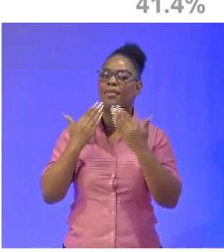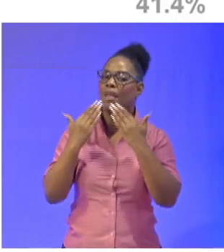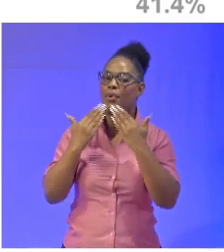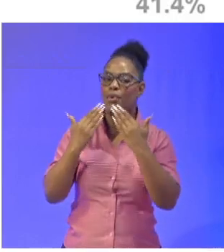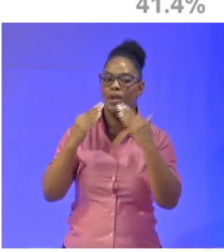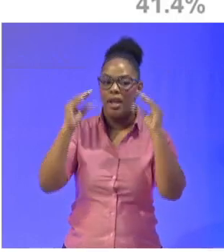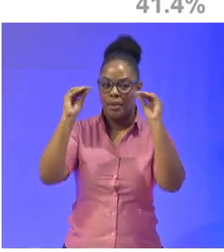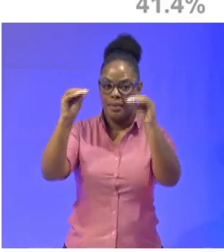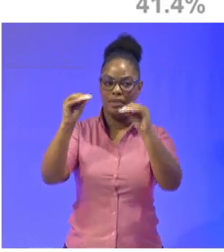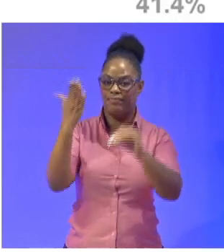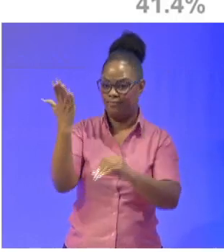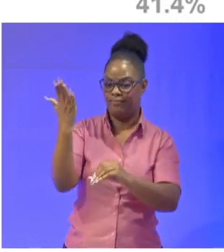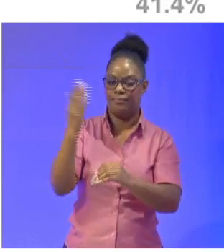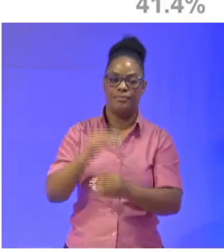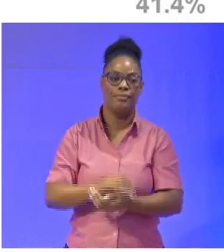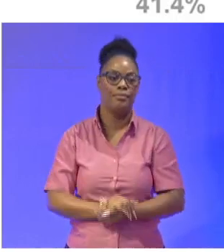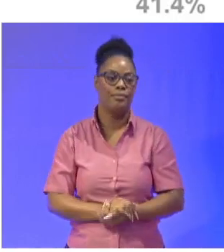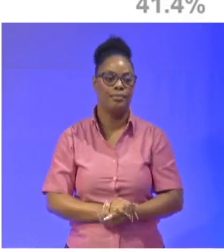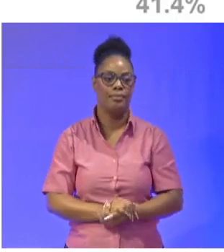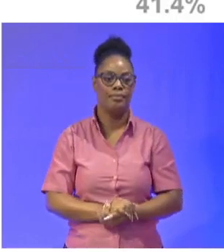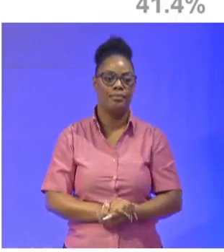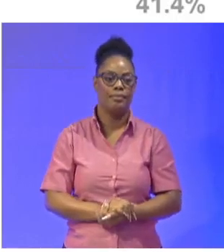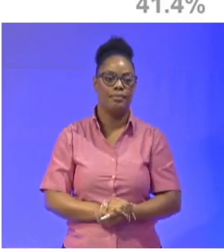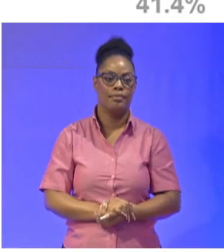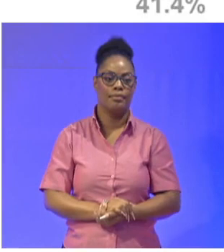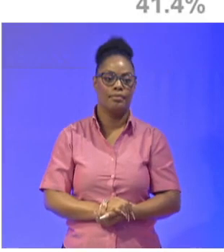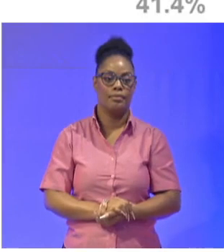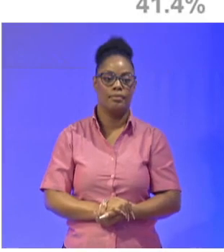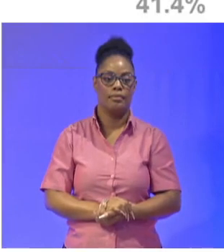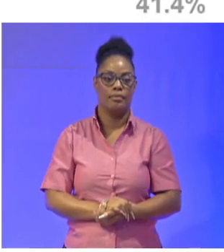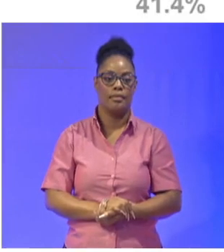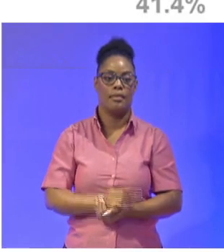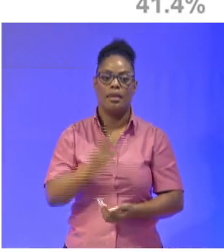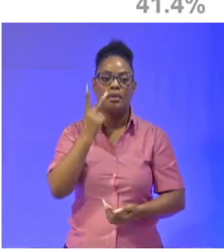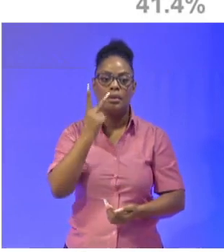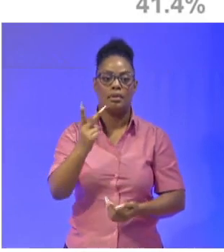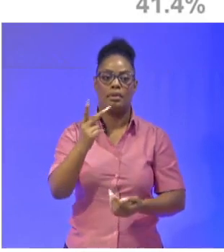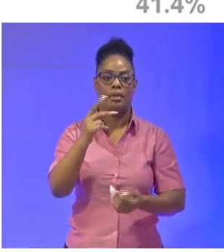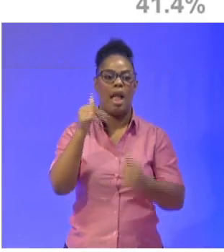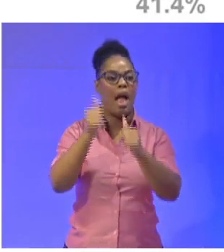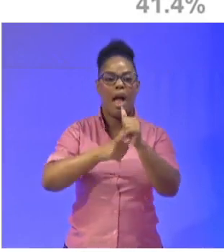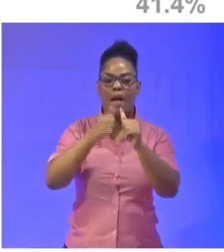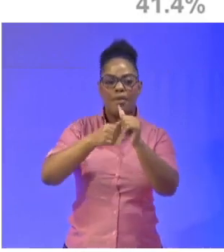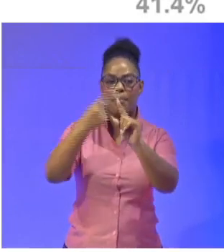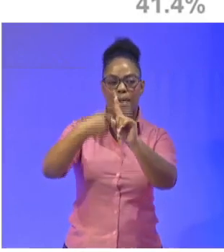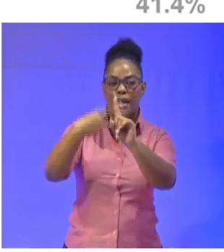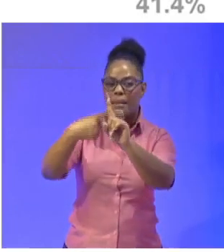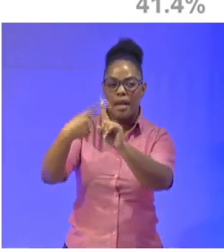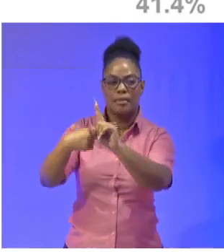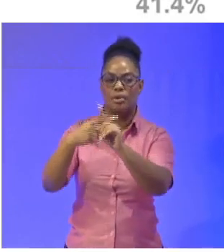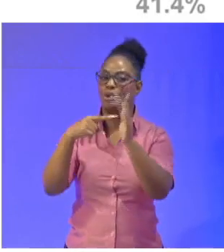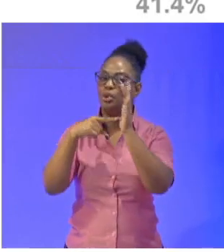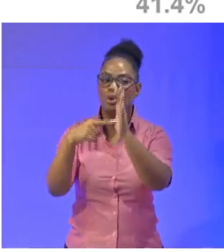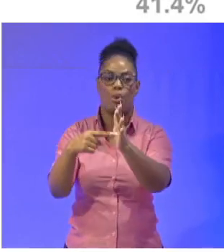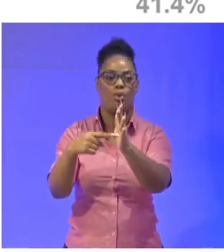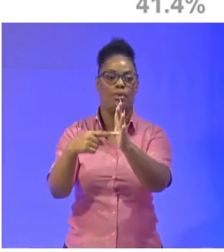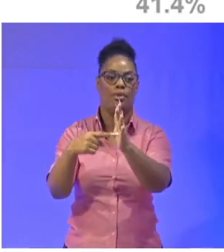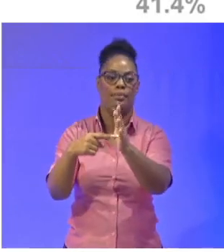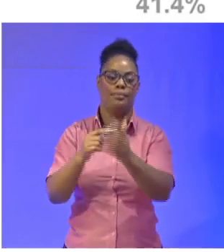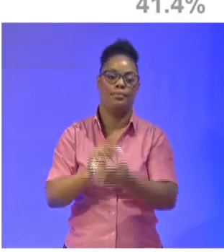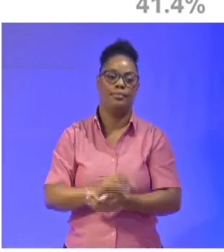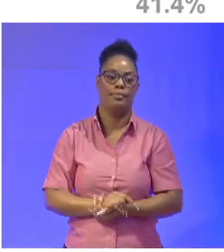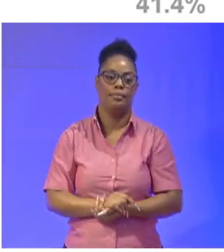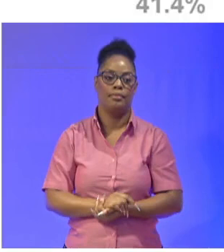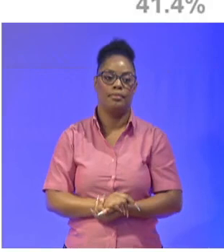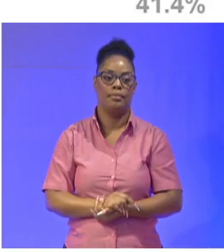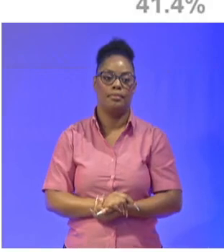That we've been doing this from time to time, maybe every month or so, and presenting the data for the population. What